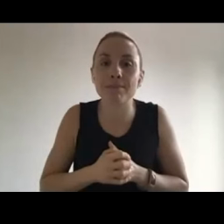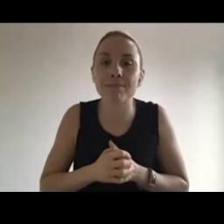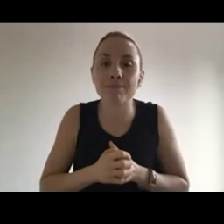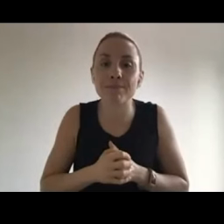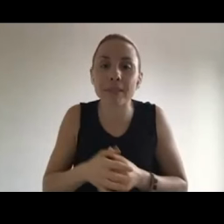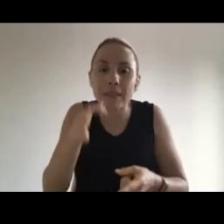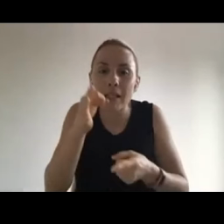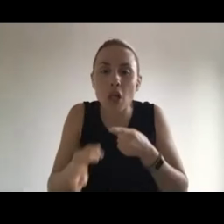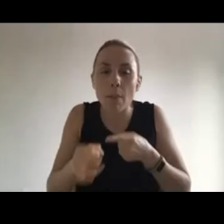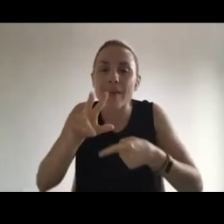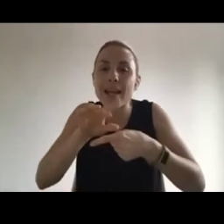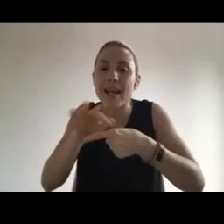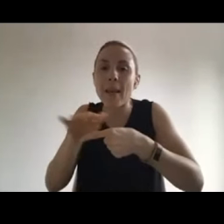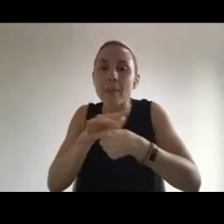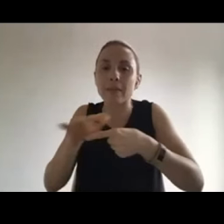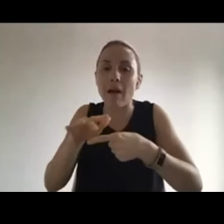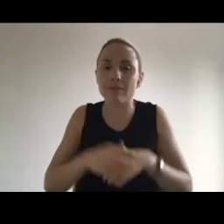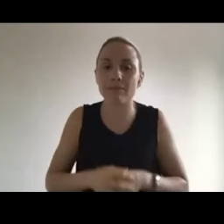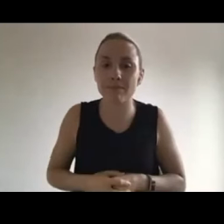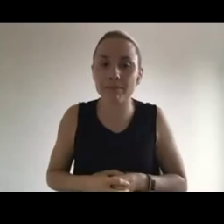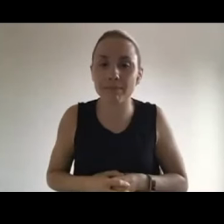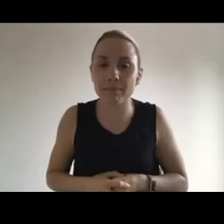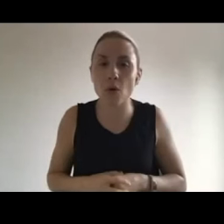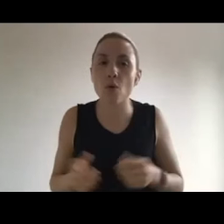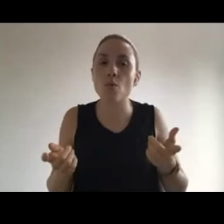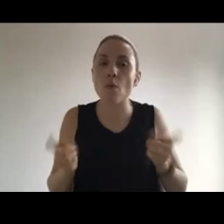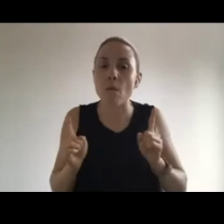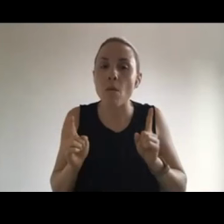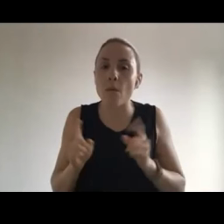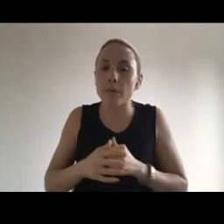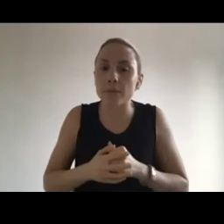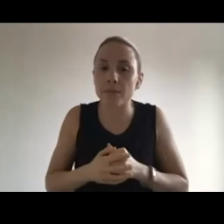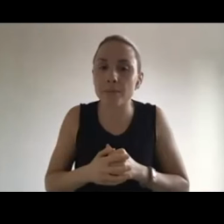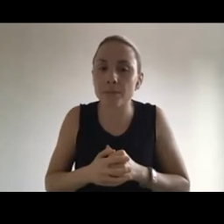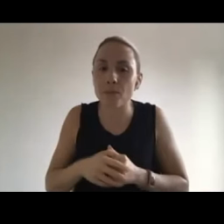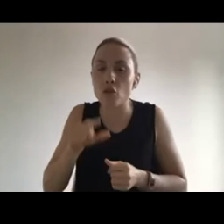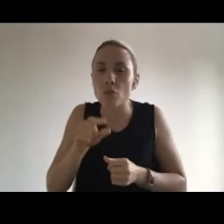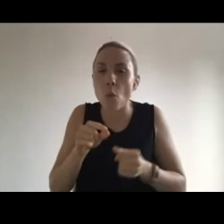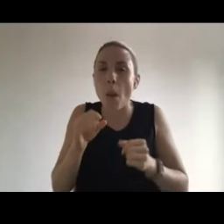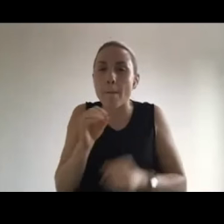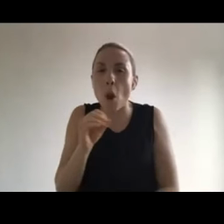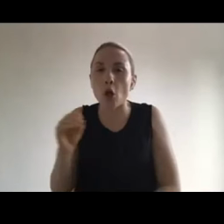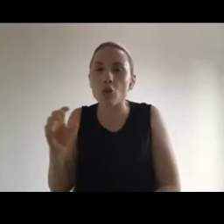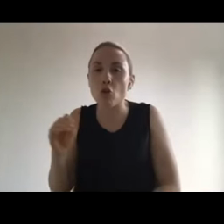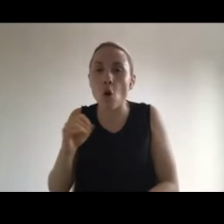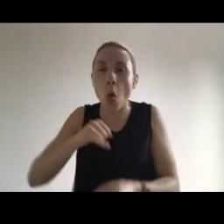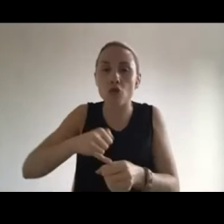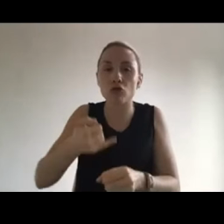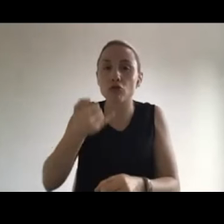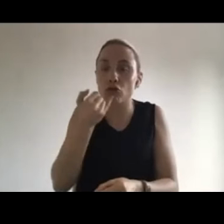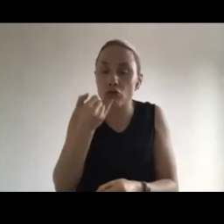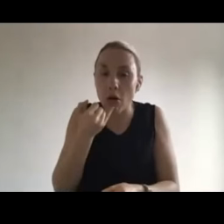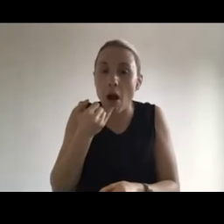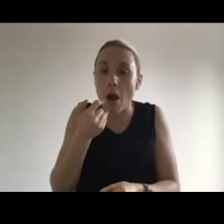molecule pharmaceutical drug that was developed initially for Alzheimer's disease, but found to be not effective when